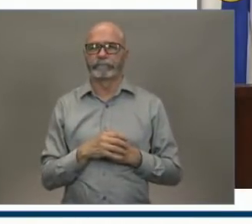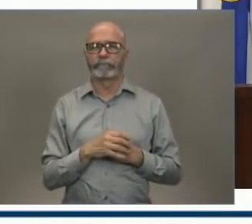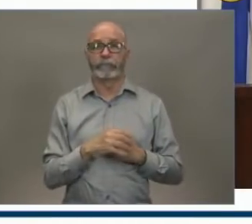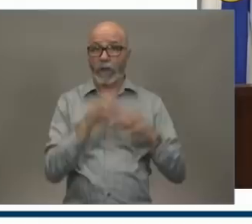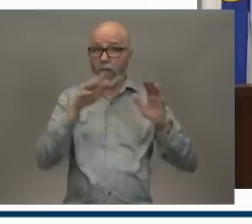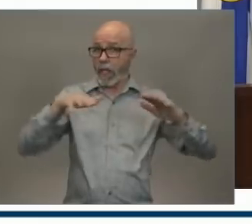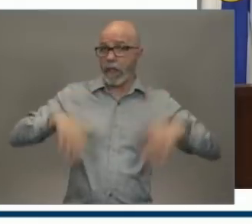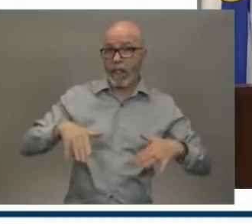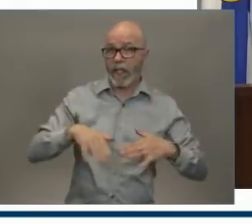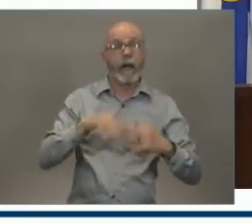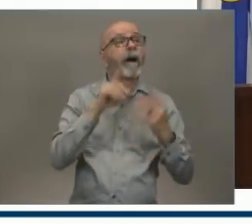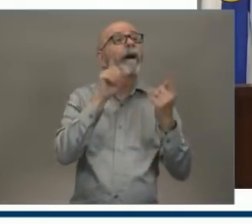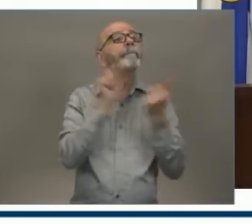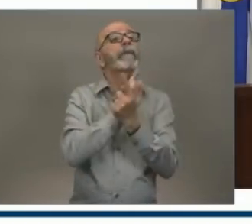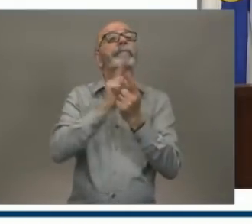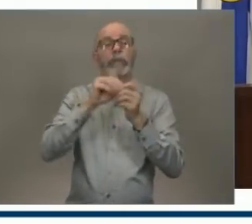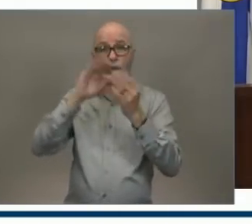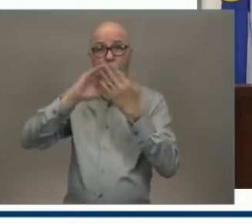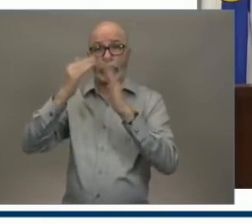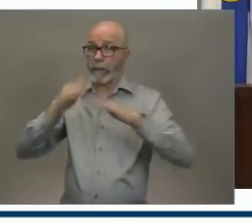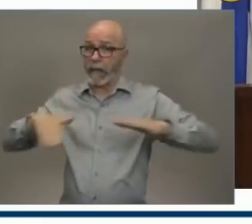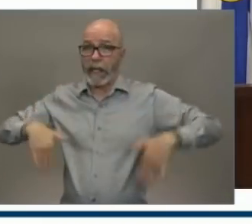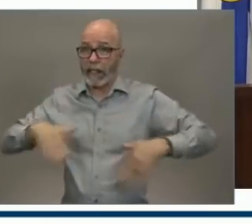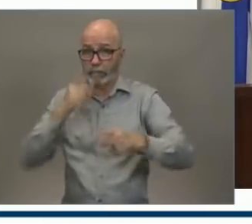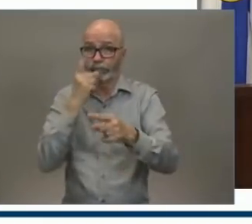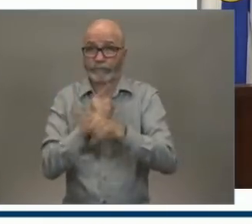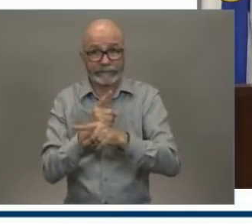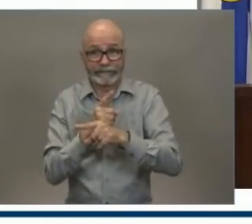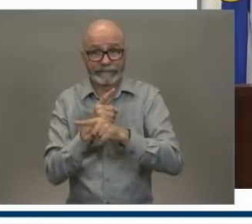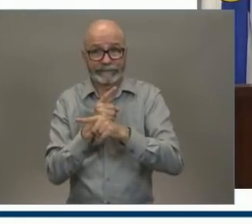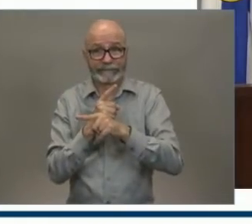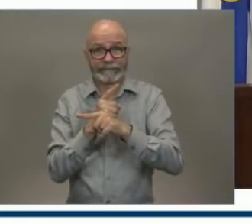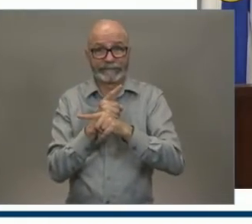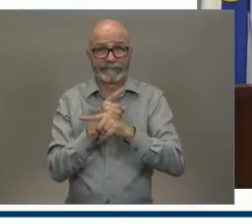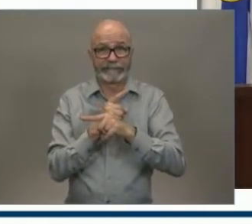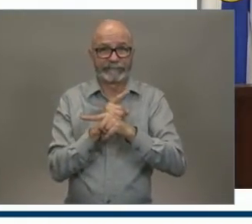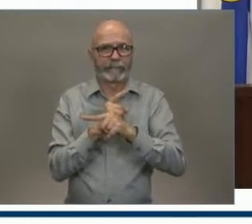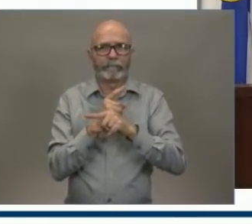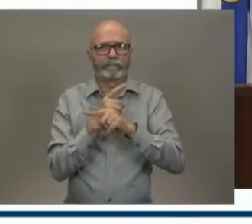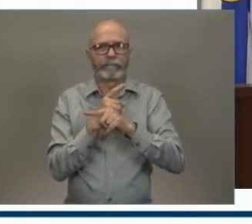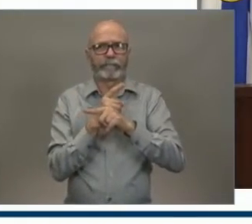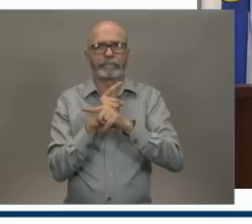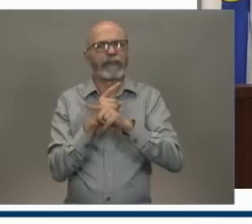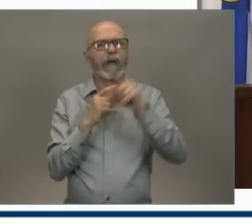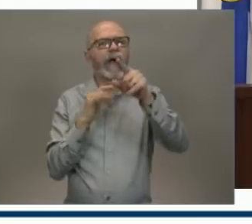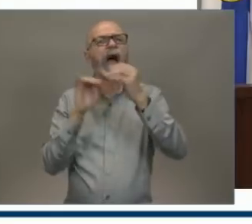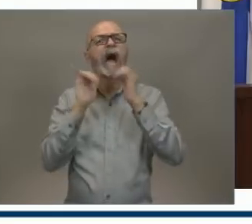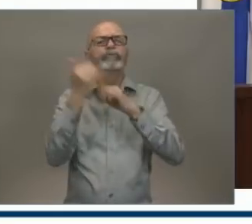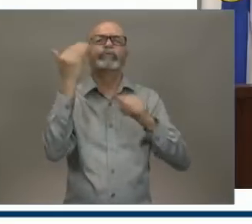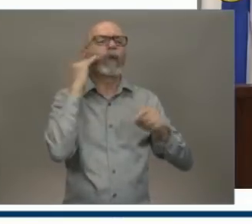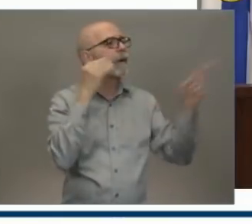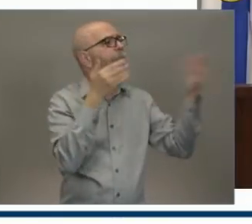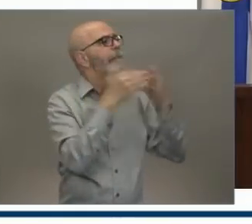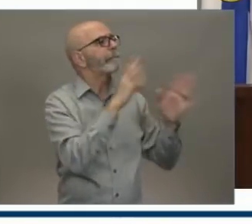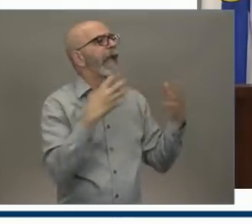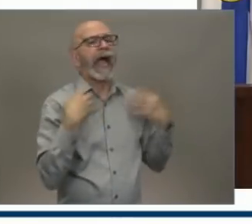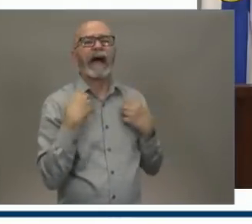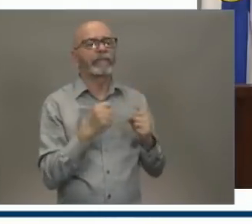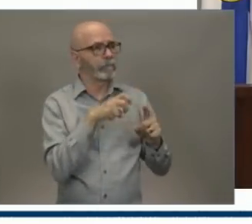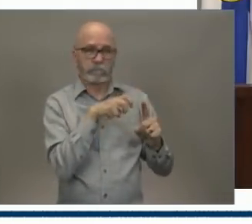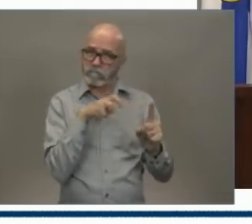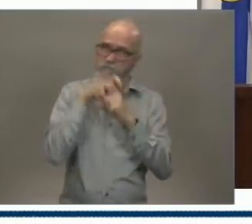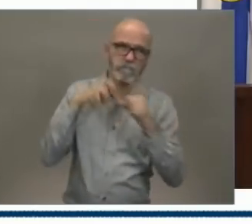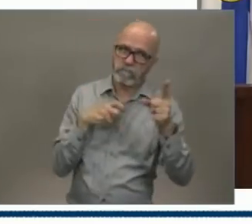their quarantine period, I'm just wondering how public health determined that they didn't get the